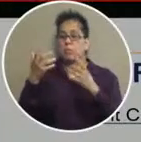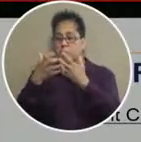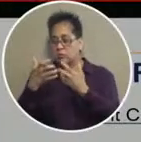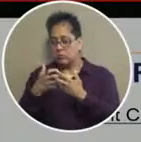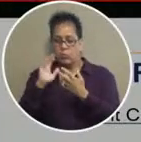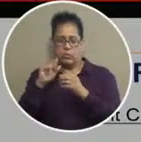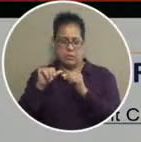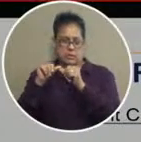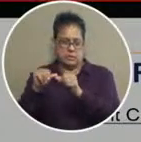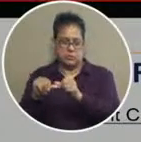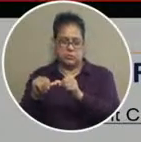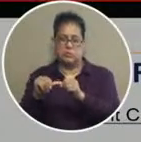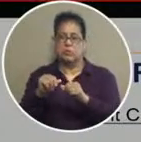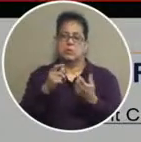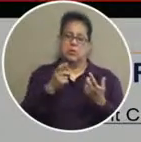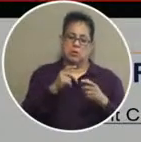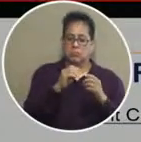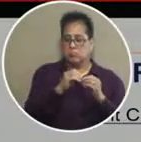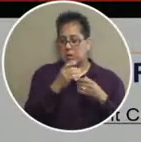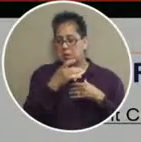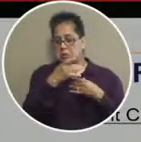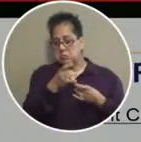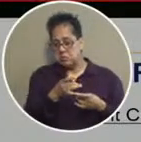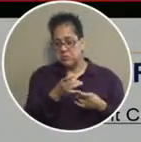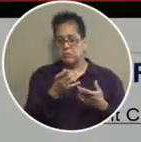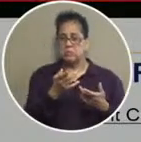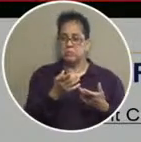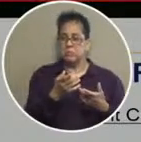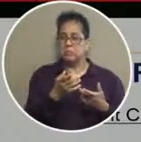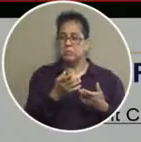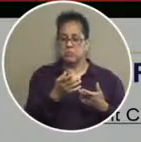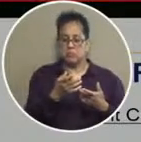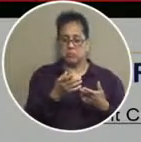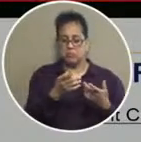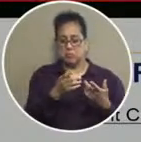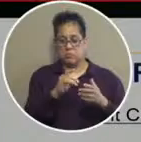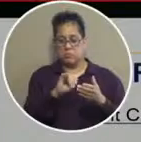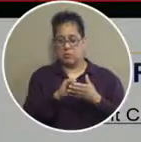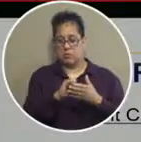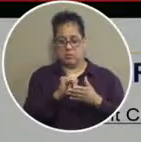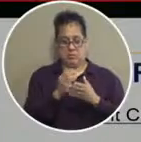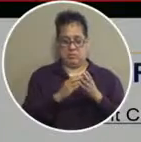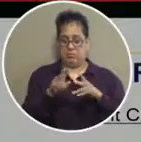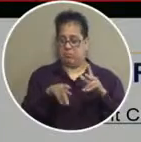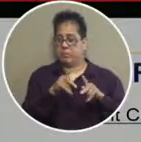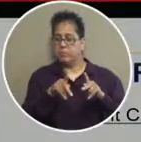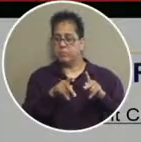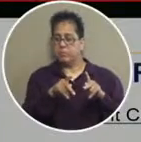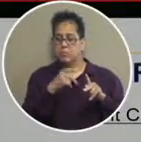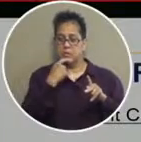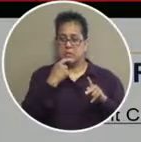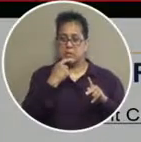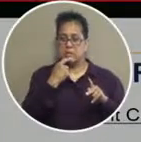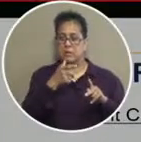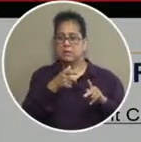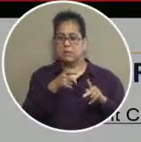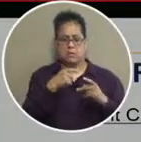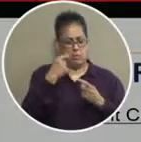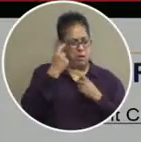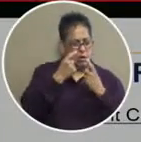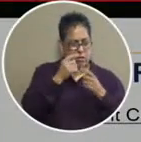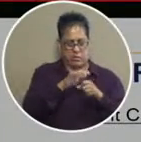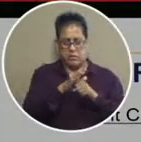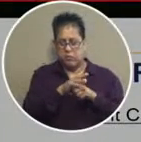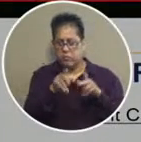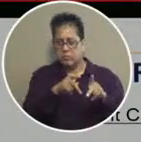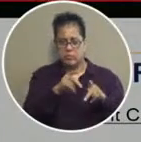will. Interestingly, to think that, not long ago, I think people were clamoring and wondering if we had enough